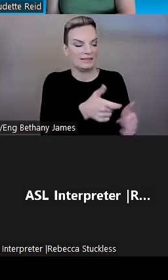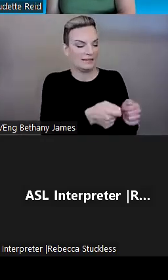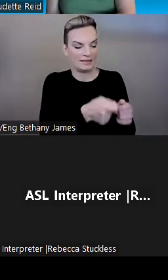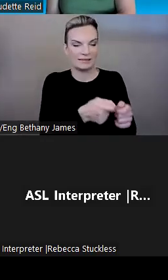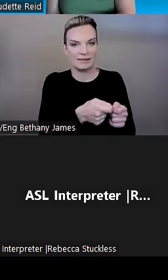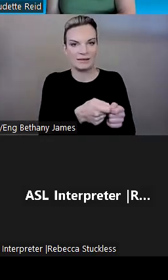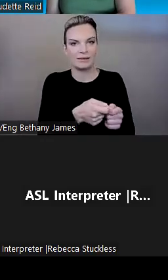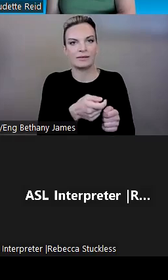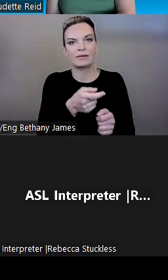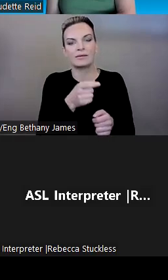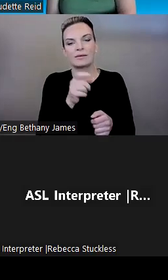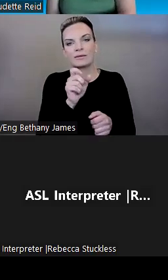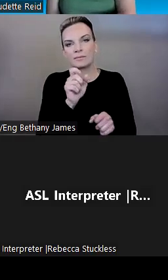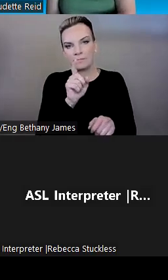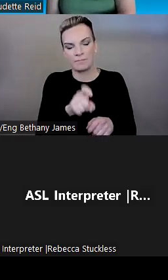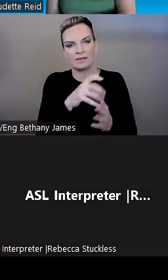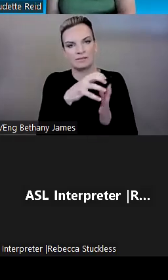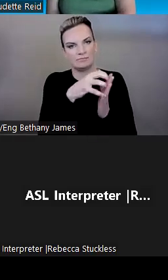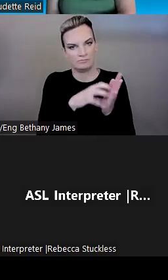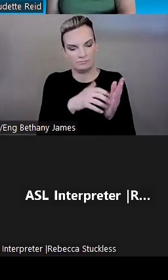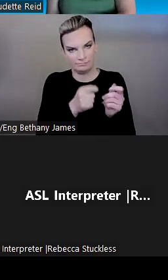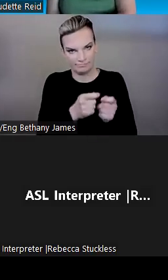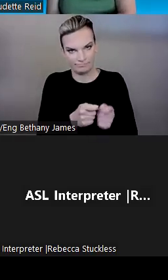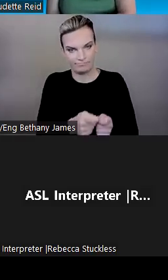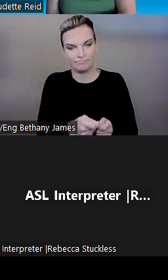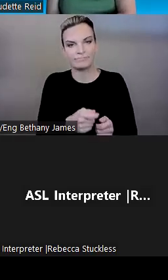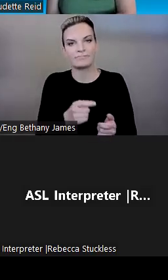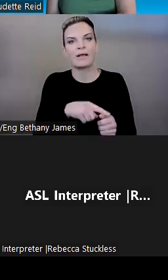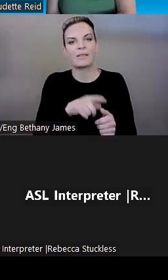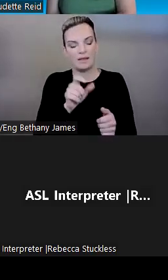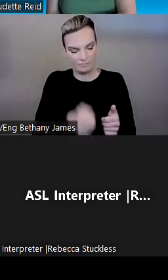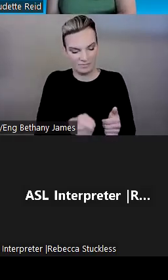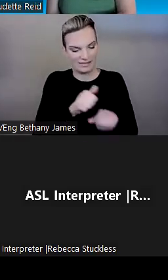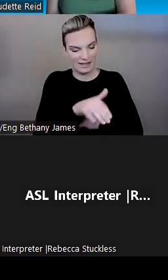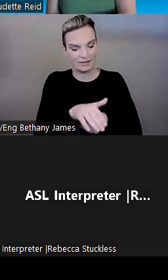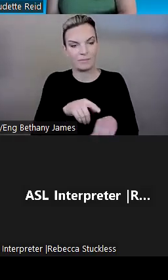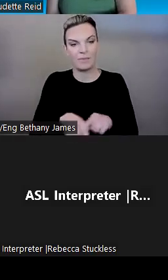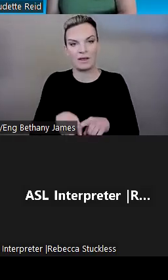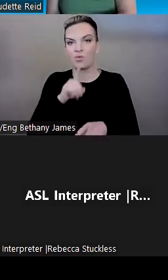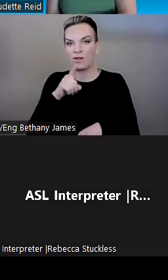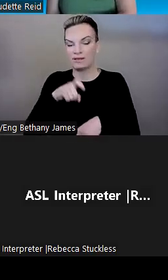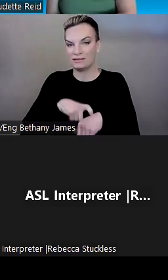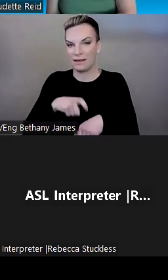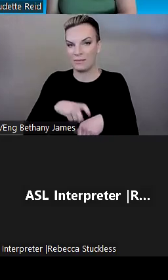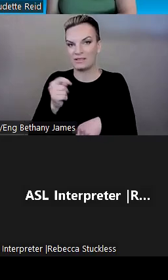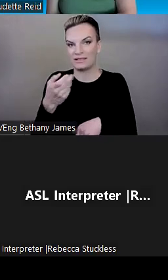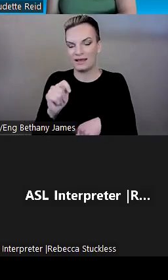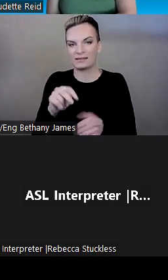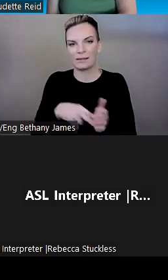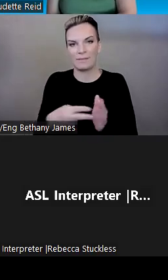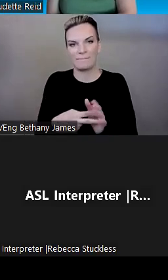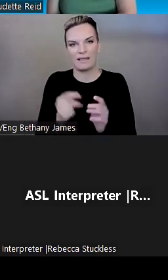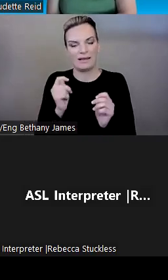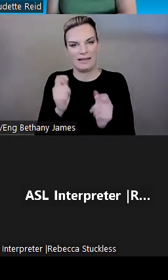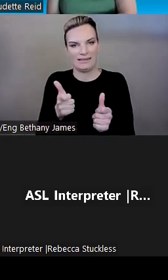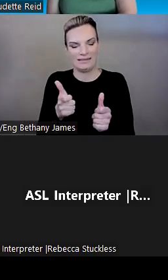involves composing an entire message and tapping send, but real-time text provides instant